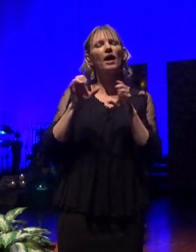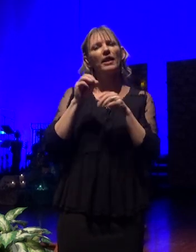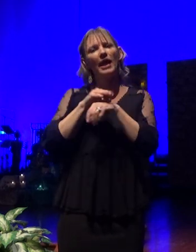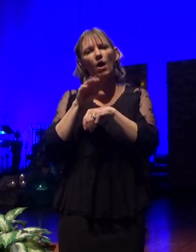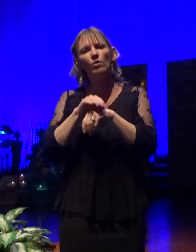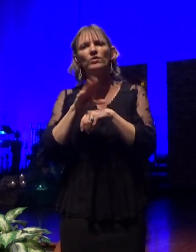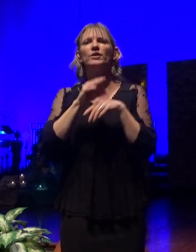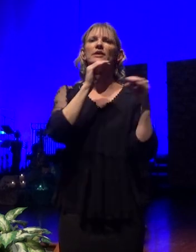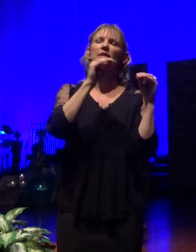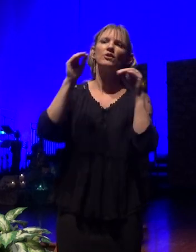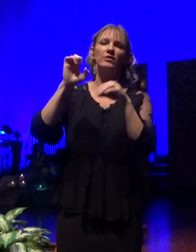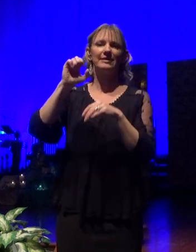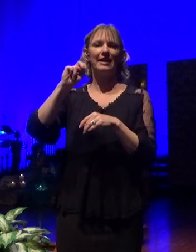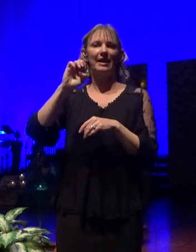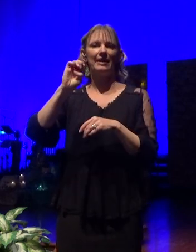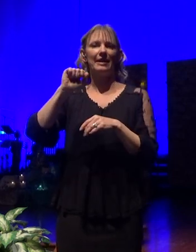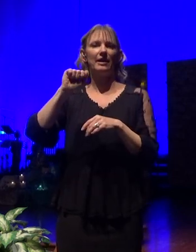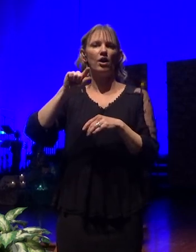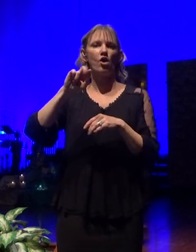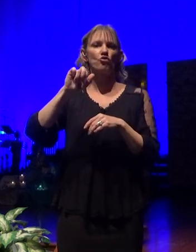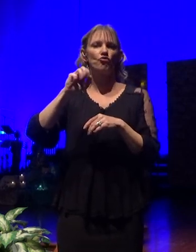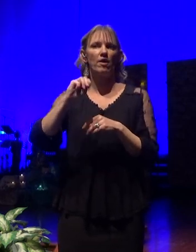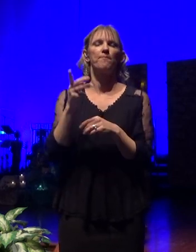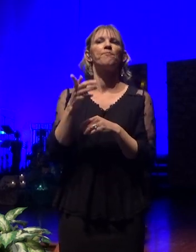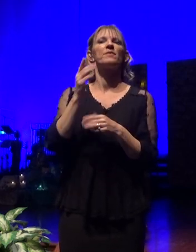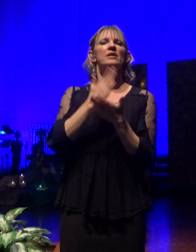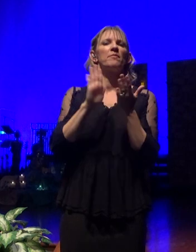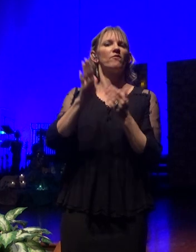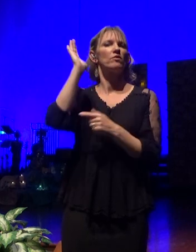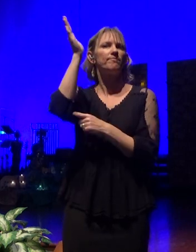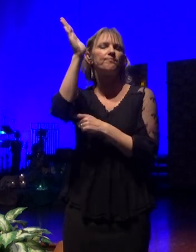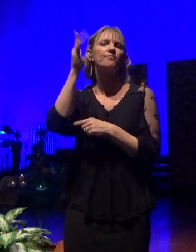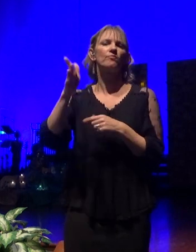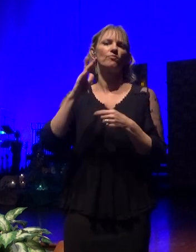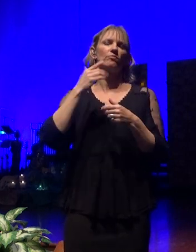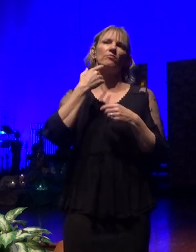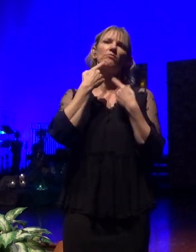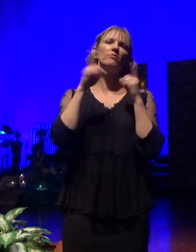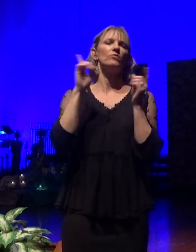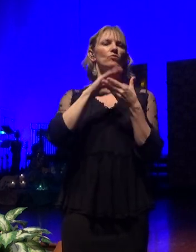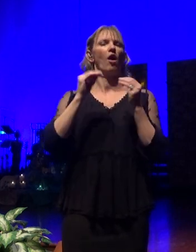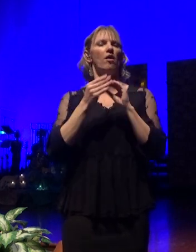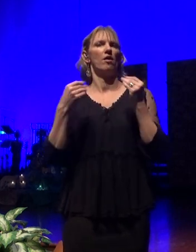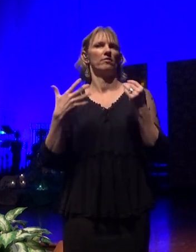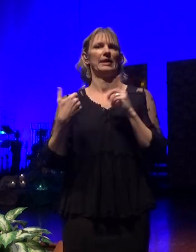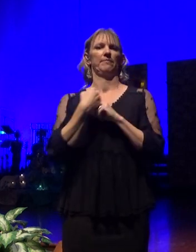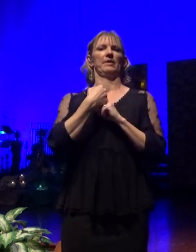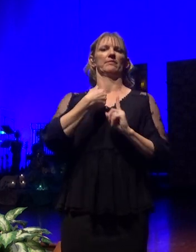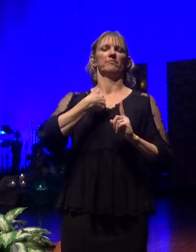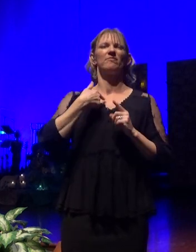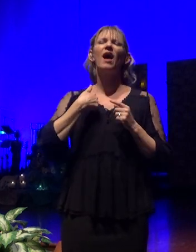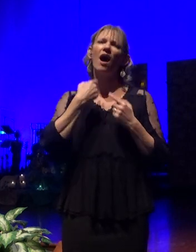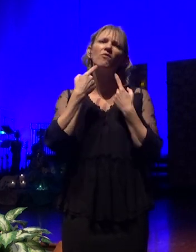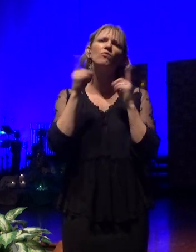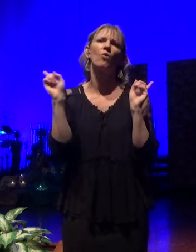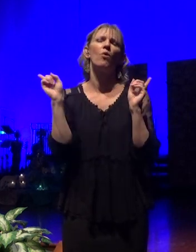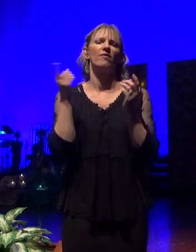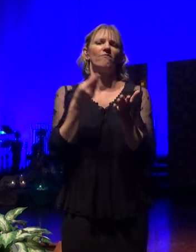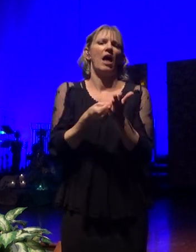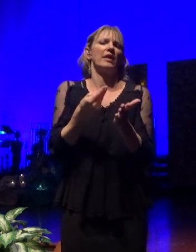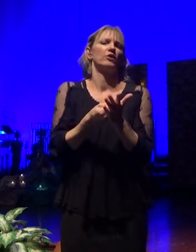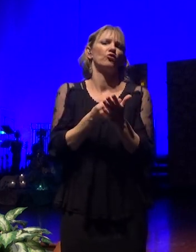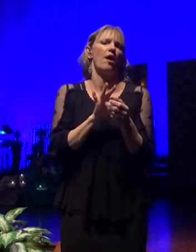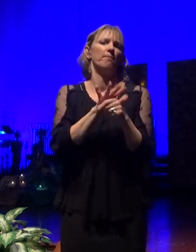the Enneagram, has told in some of her speaking a story that has impacted me over the years that I've told in financial